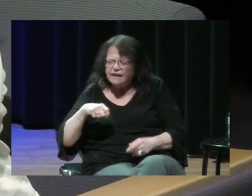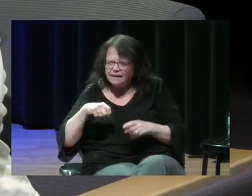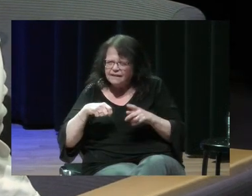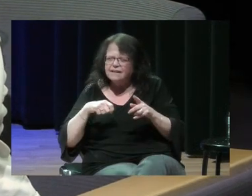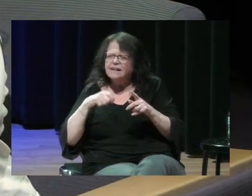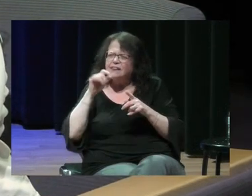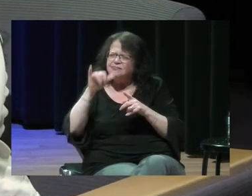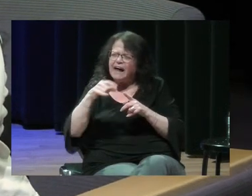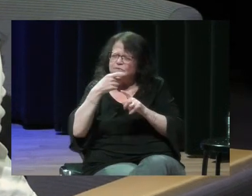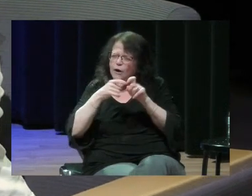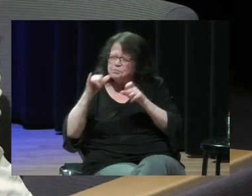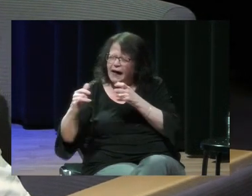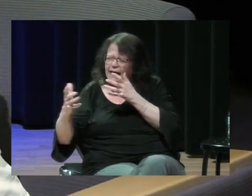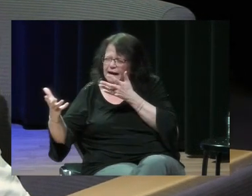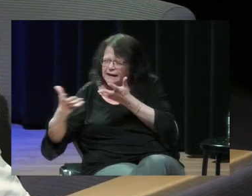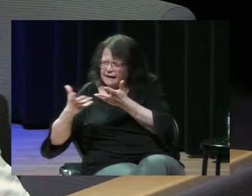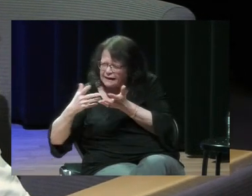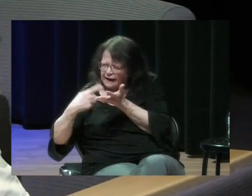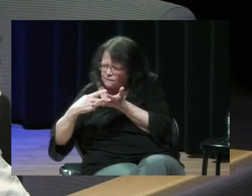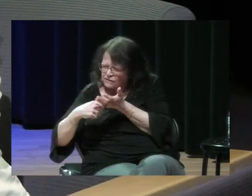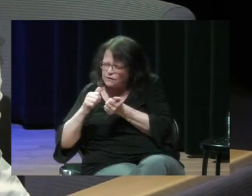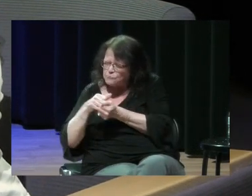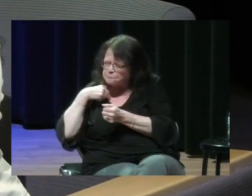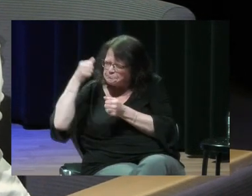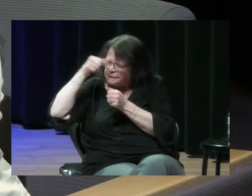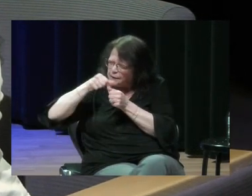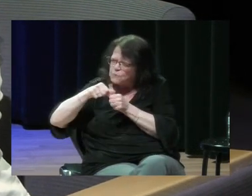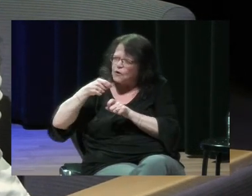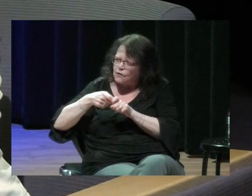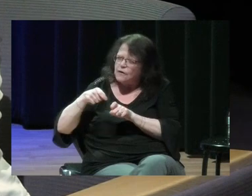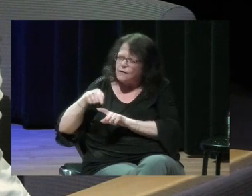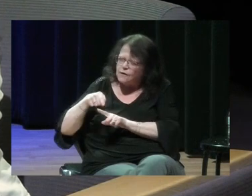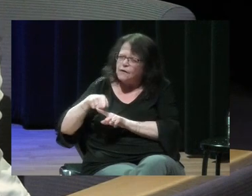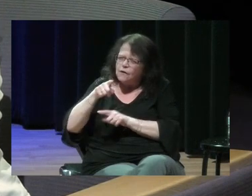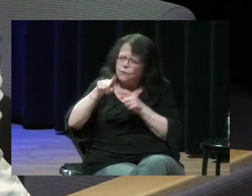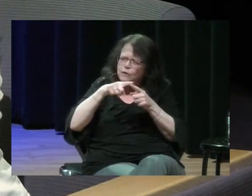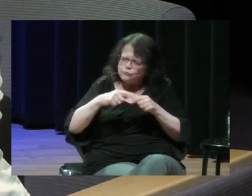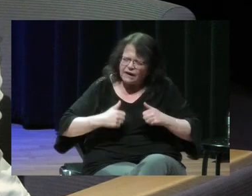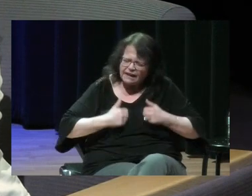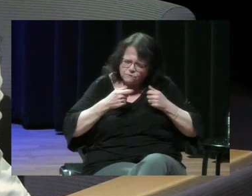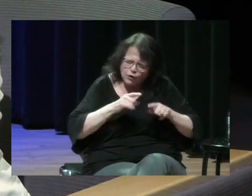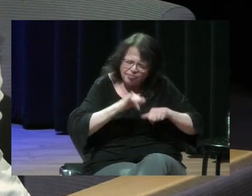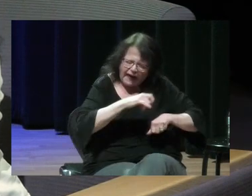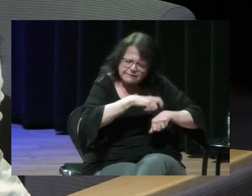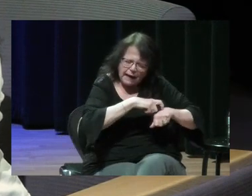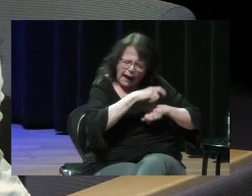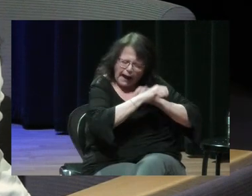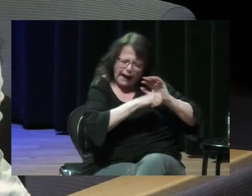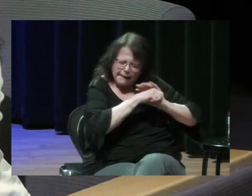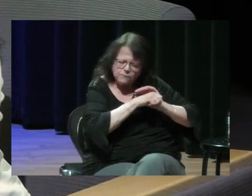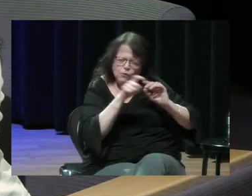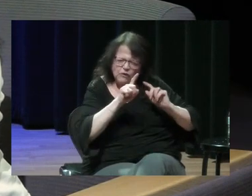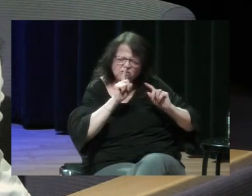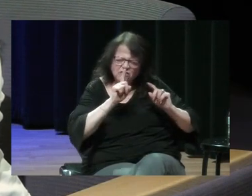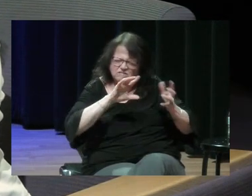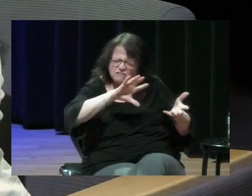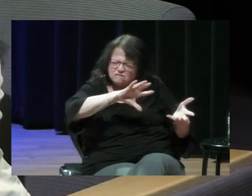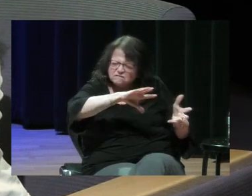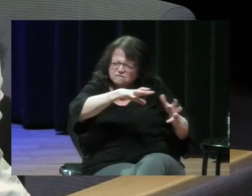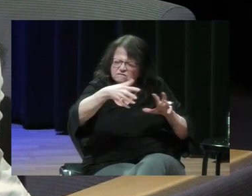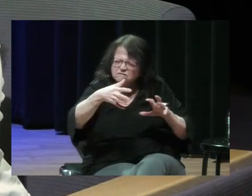conversation is her talking about how when you have lived through an era of real corruption and